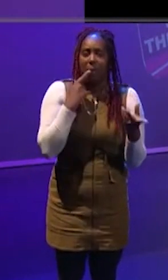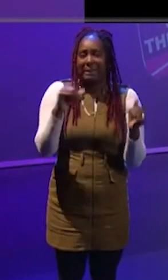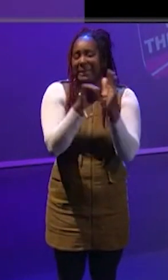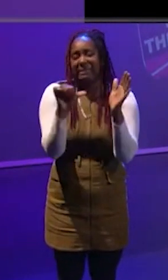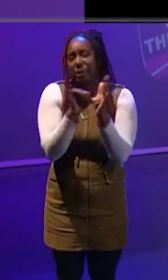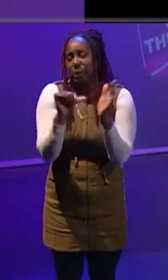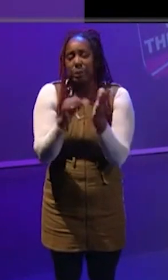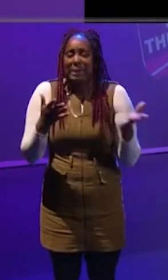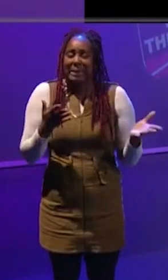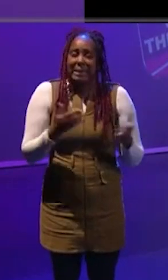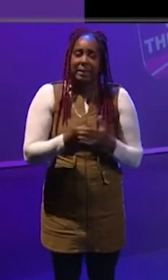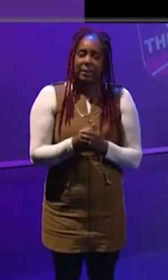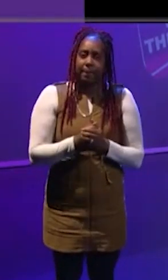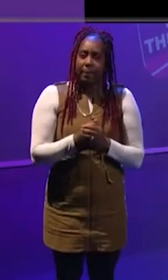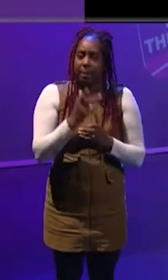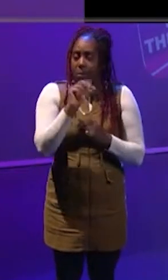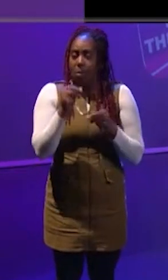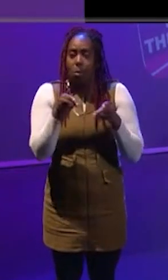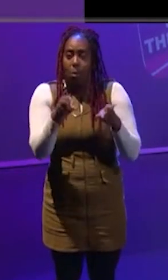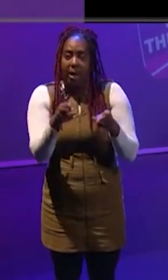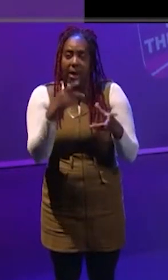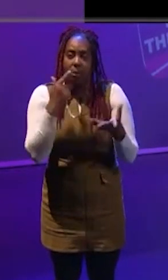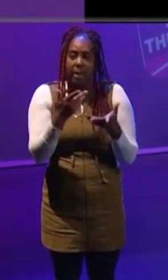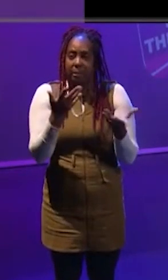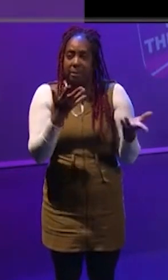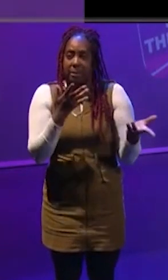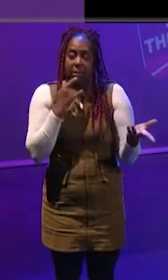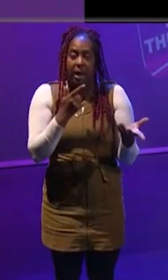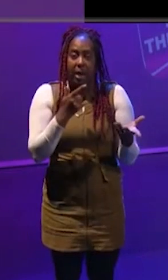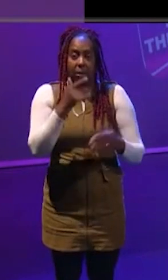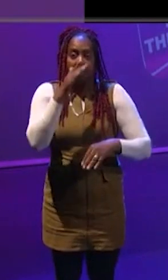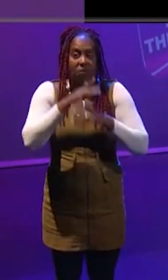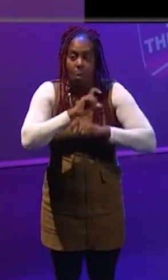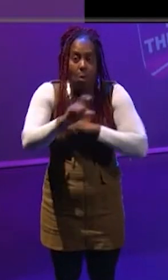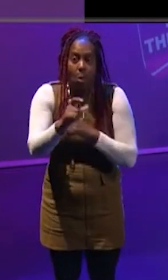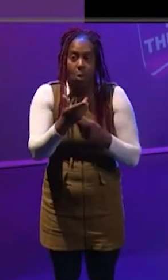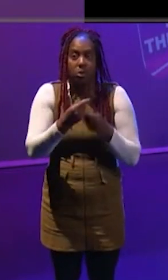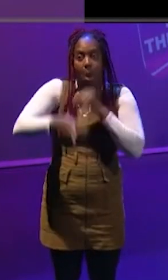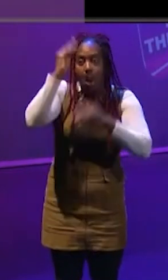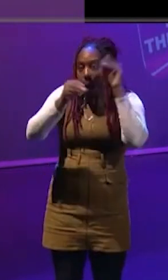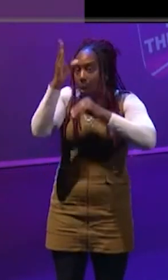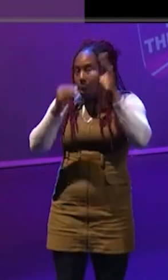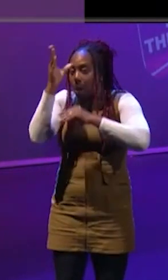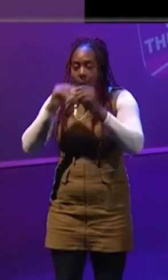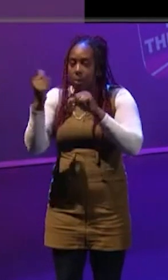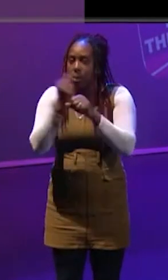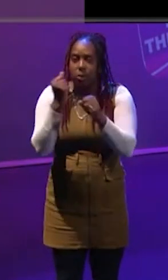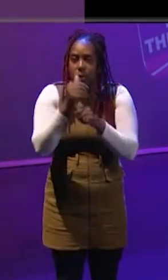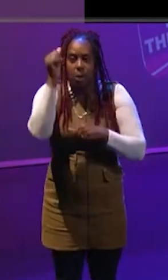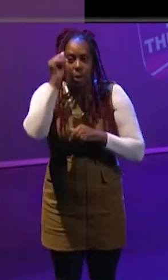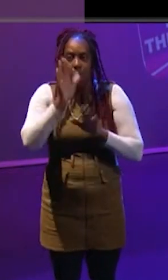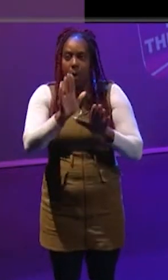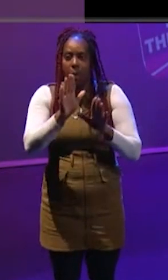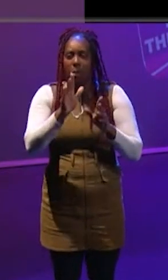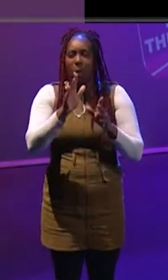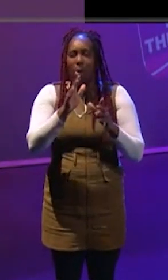difficult. Yeah. But there's no way of, there's no full course that's going to teach you absolutely everything about producing that you need to know. So you will always